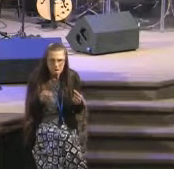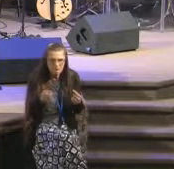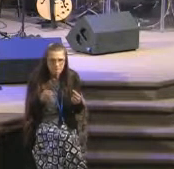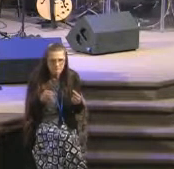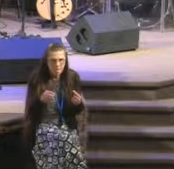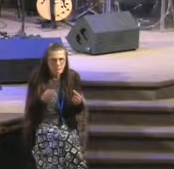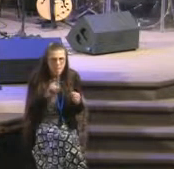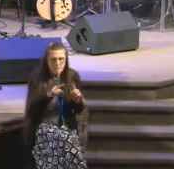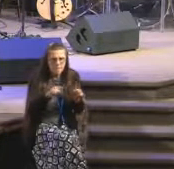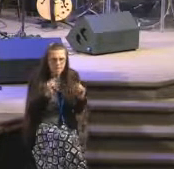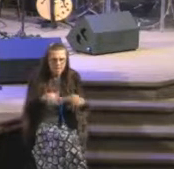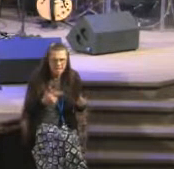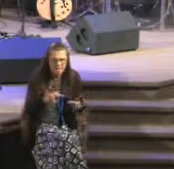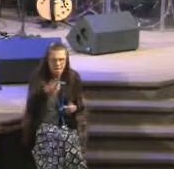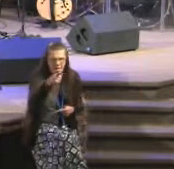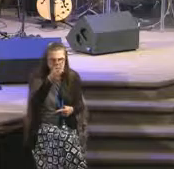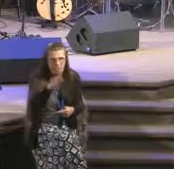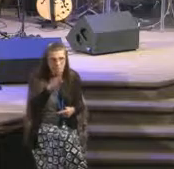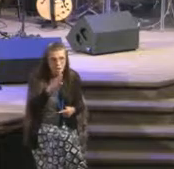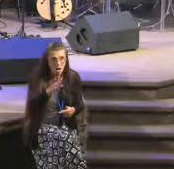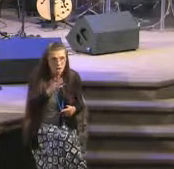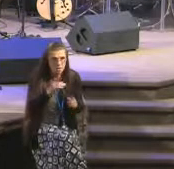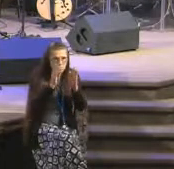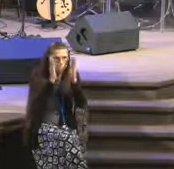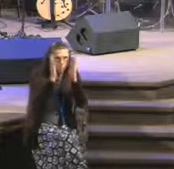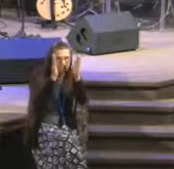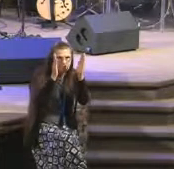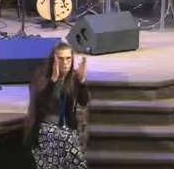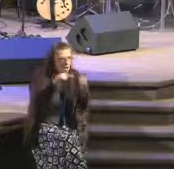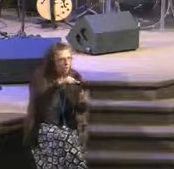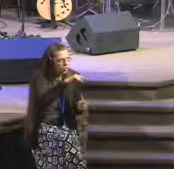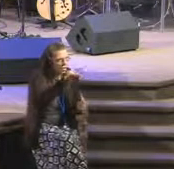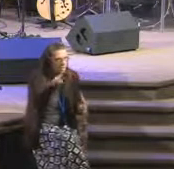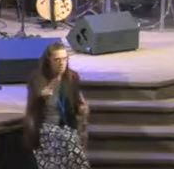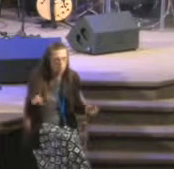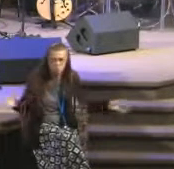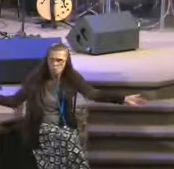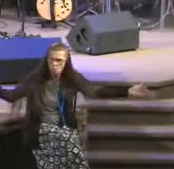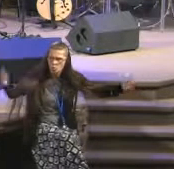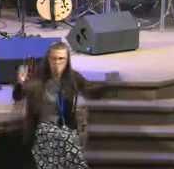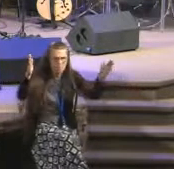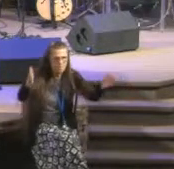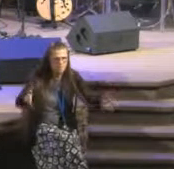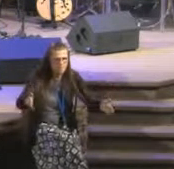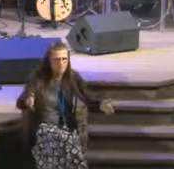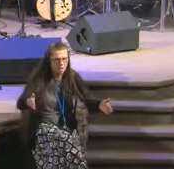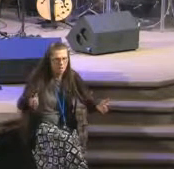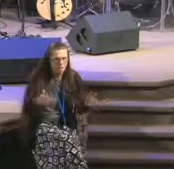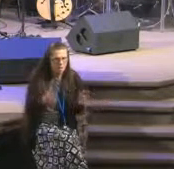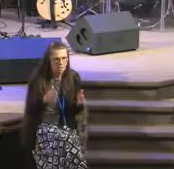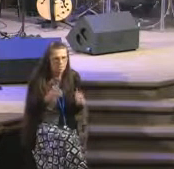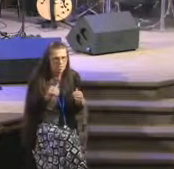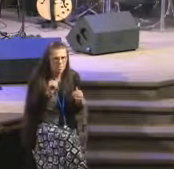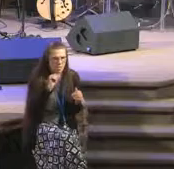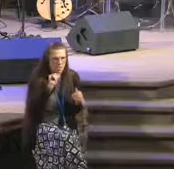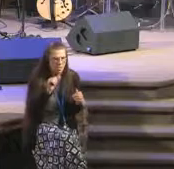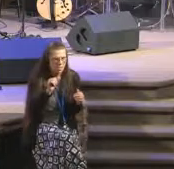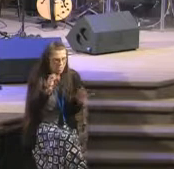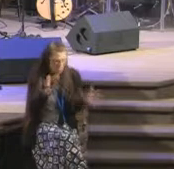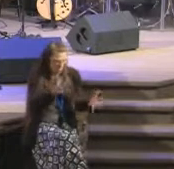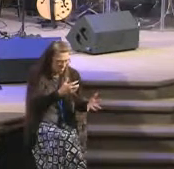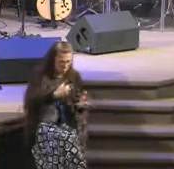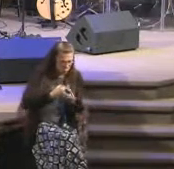it. Here you've got a group of people that are so unselfish that it's ruining them. They're so selfish,